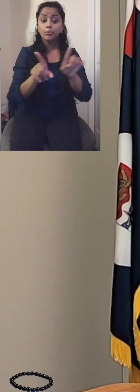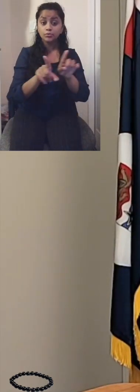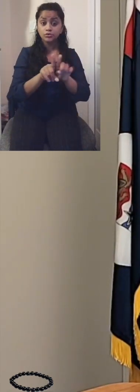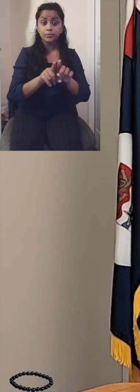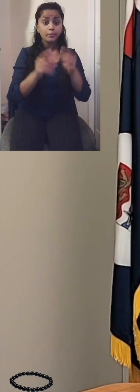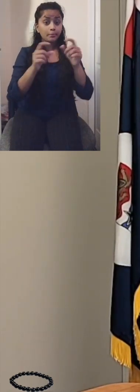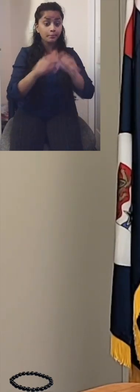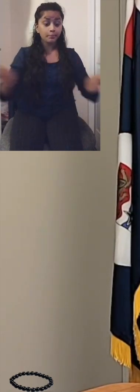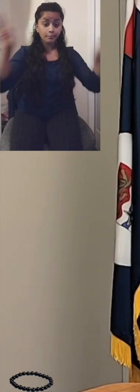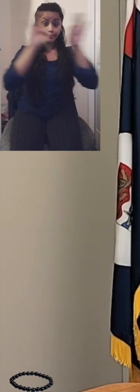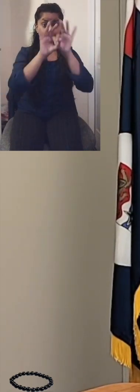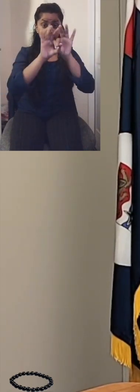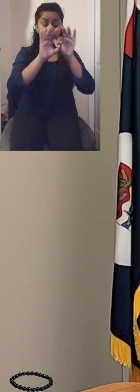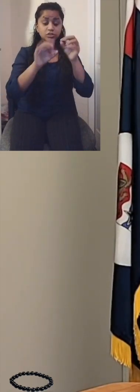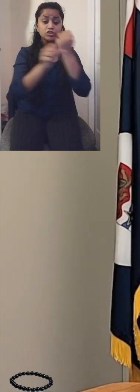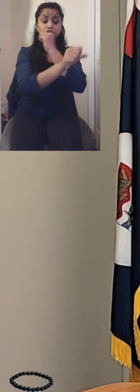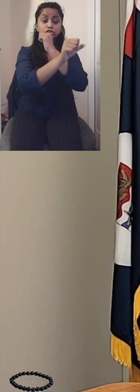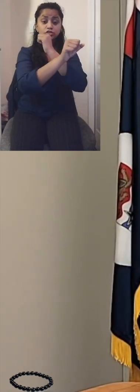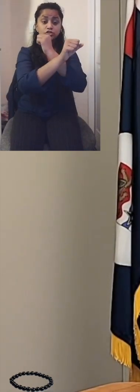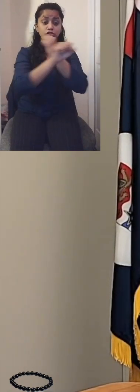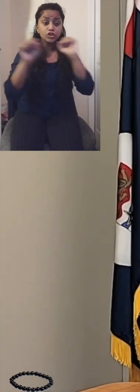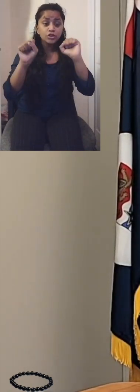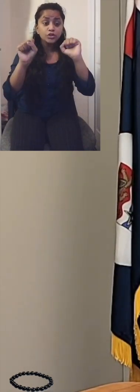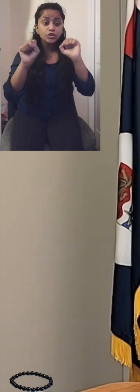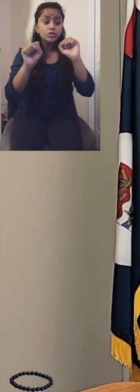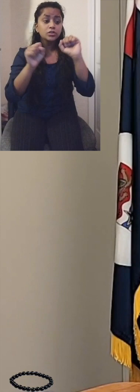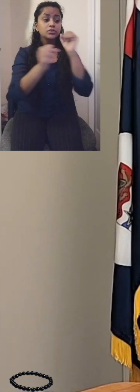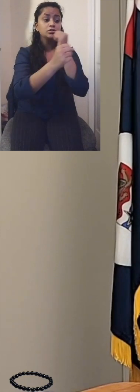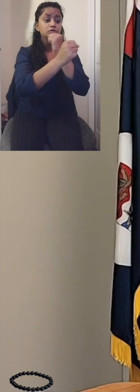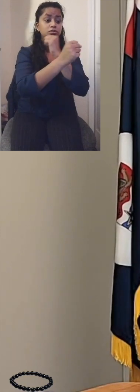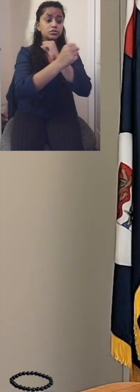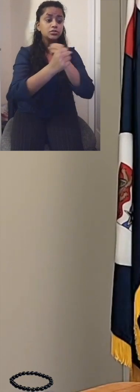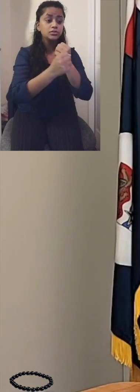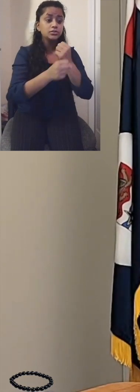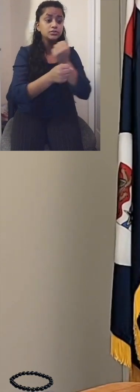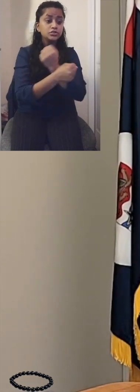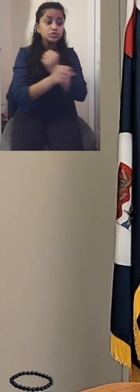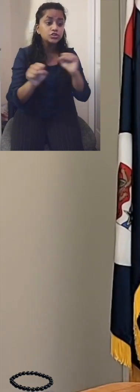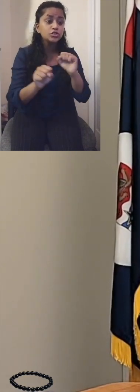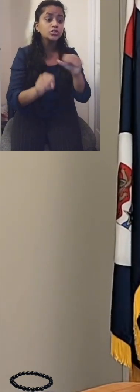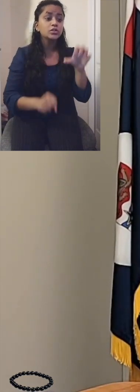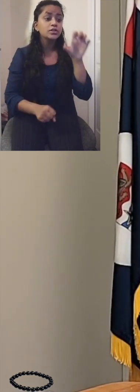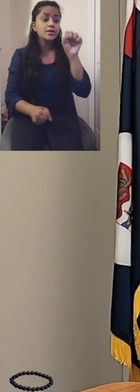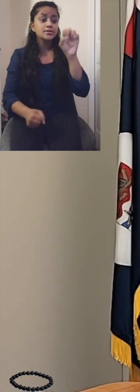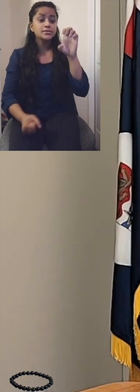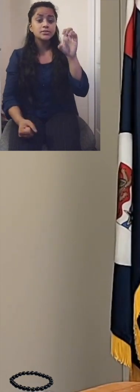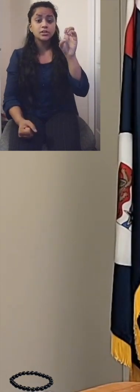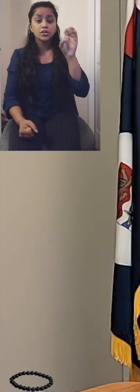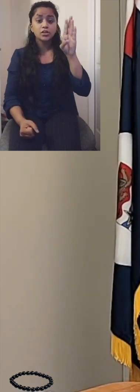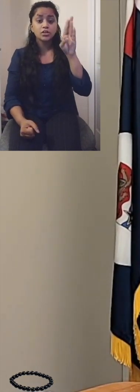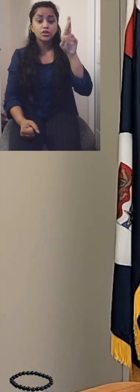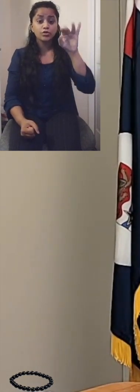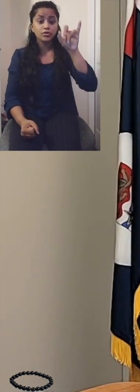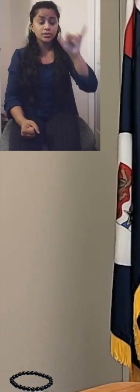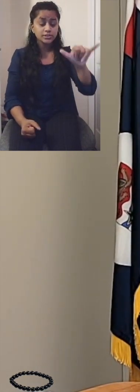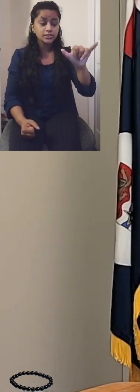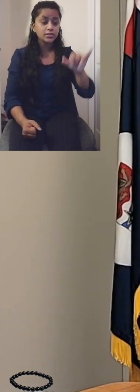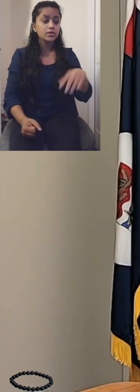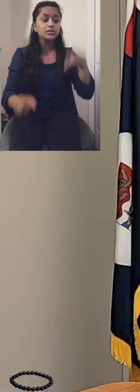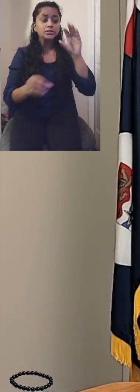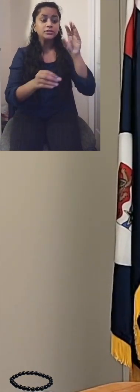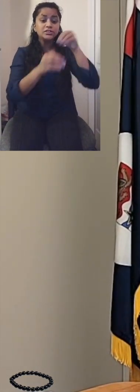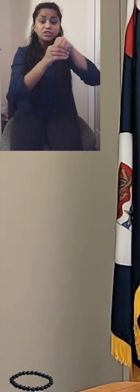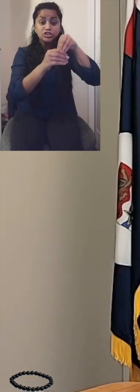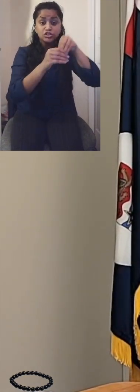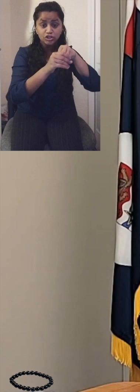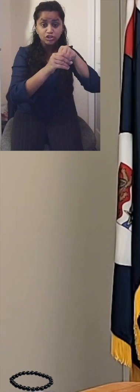are security. So that means the internal security, working very closely with the police commissioner and the Coast Guard and